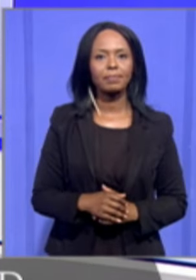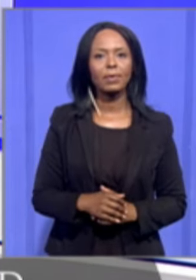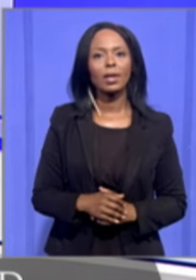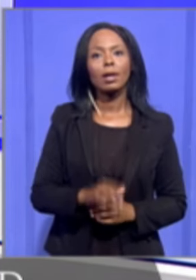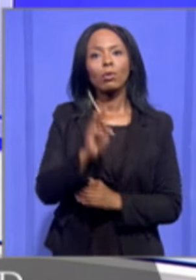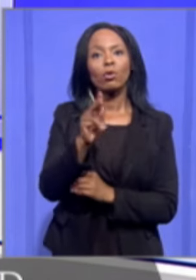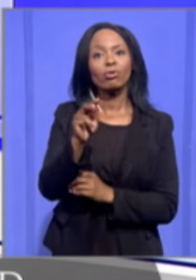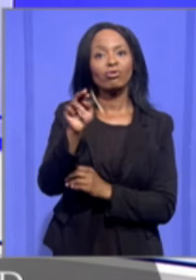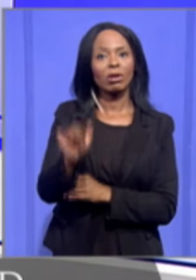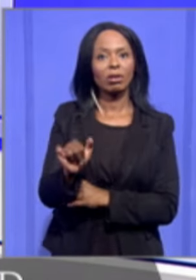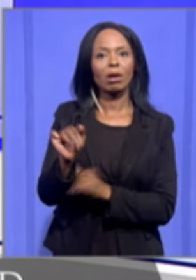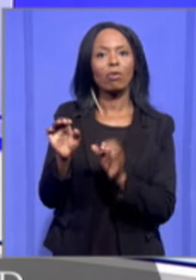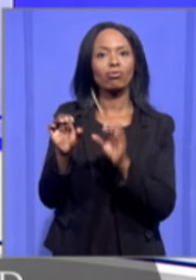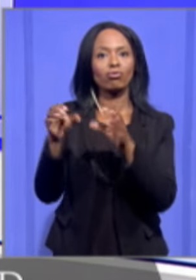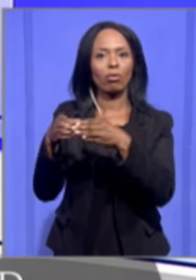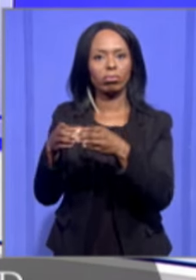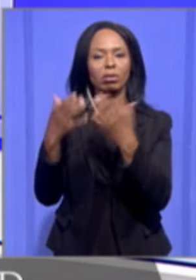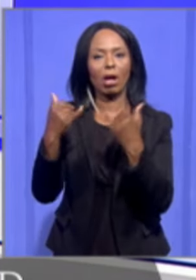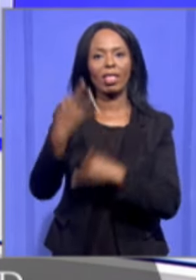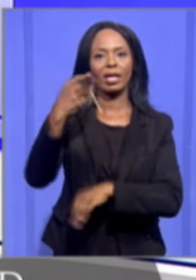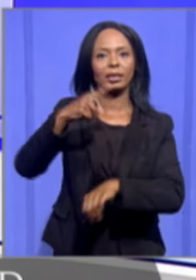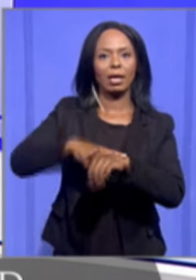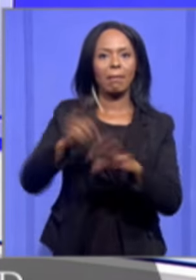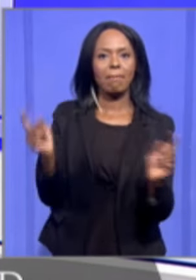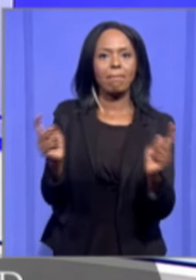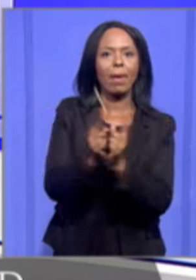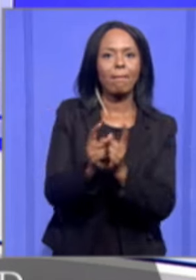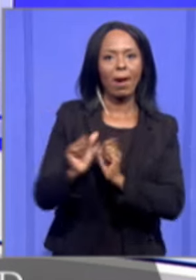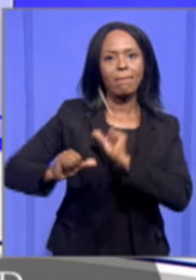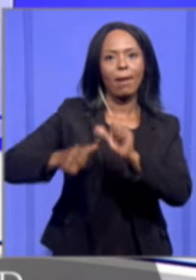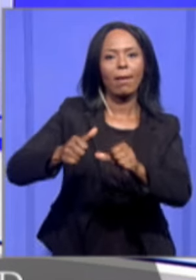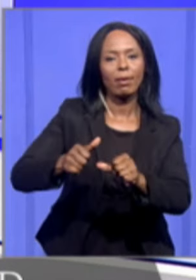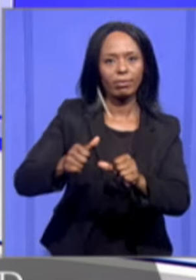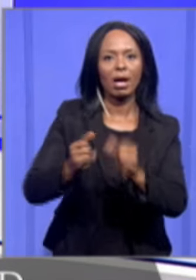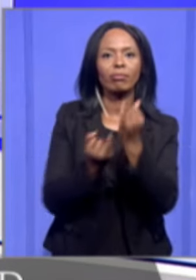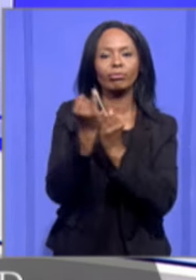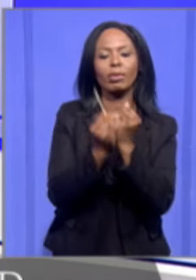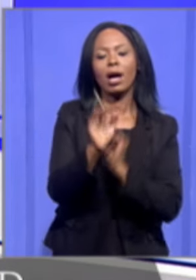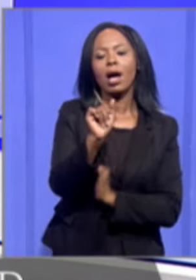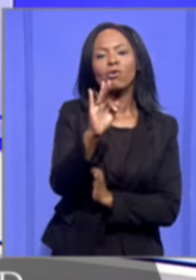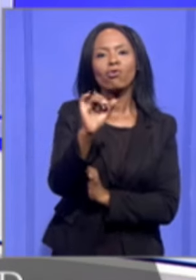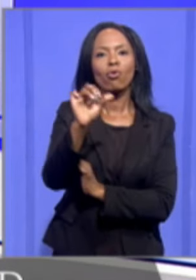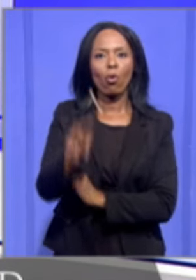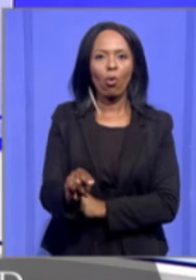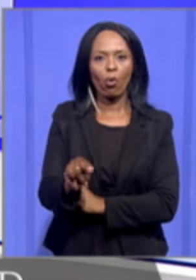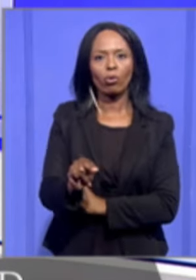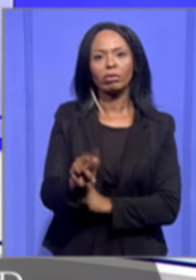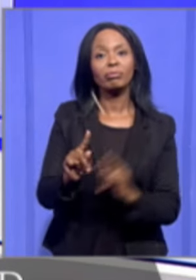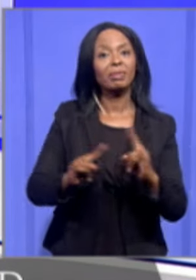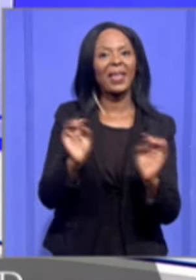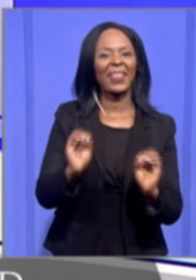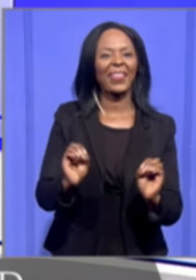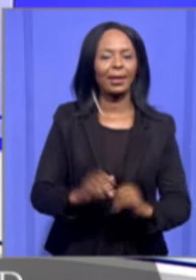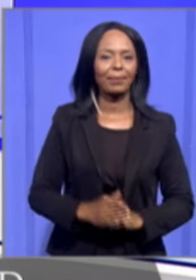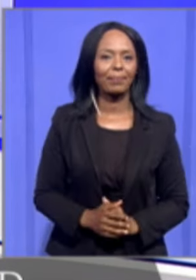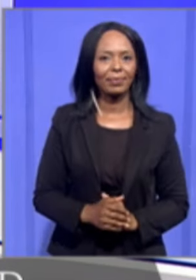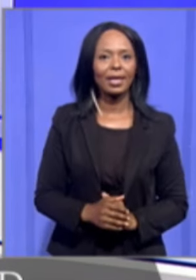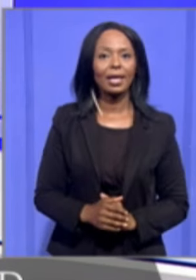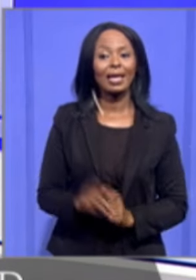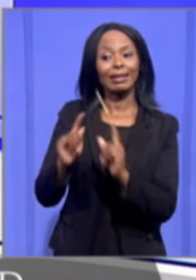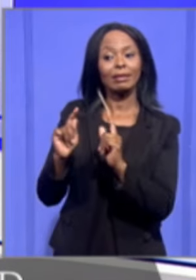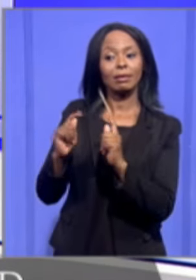Mauritania e tshamekang lekgetlo la boraro ka tatelano kwa AFCON ba santse ba ise ba nose. Naga eno